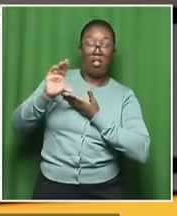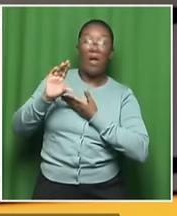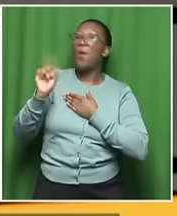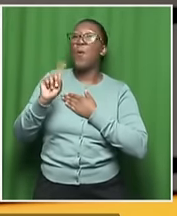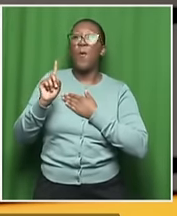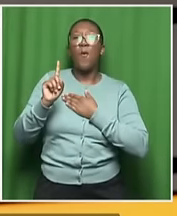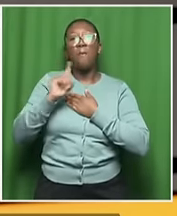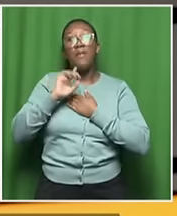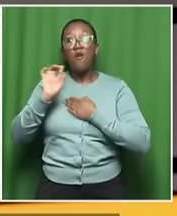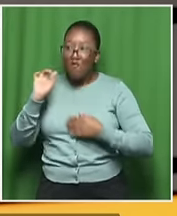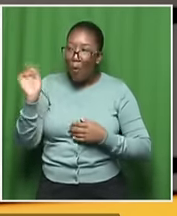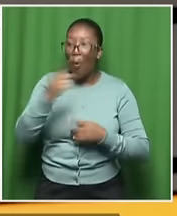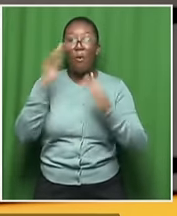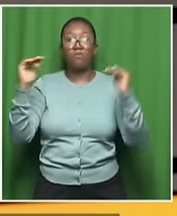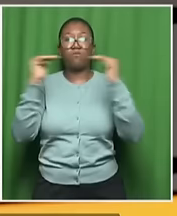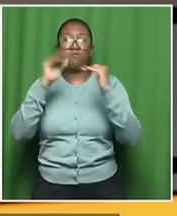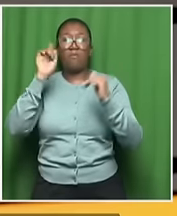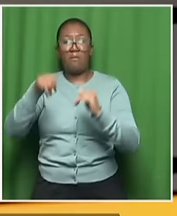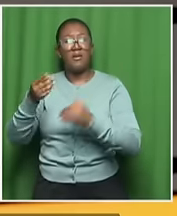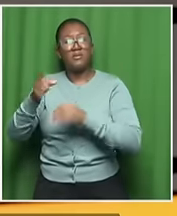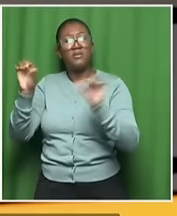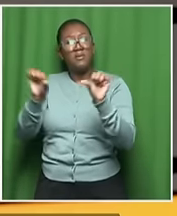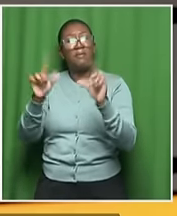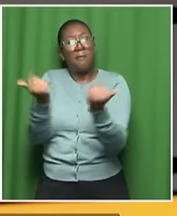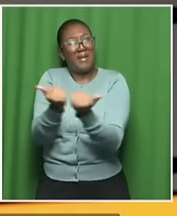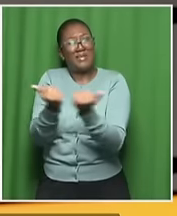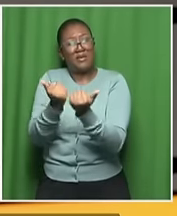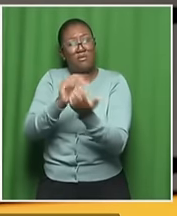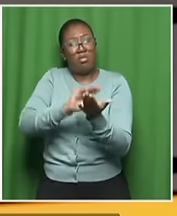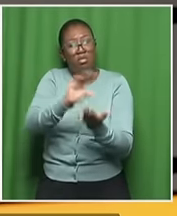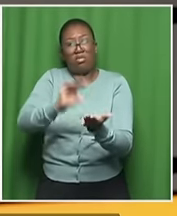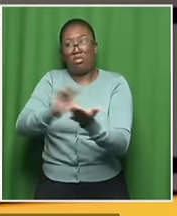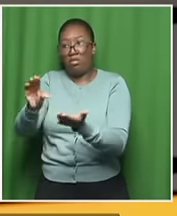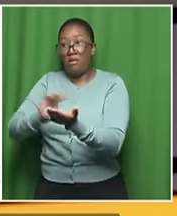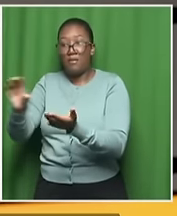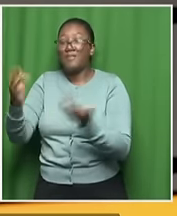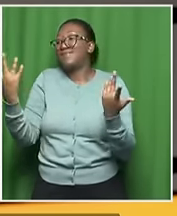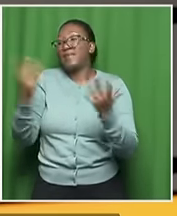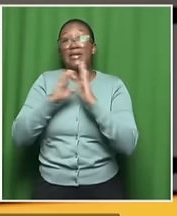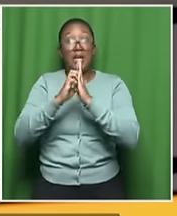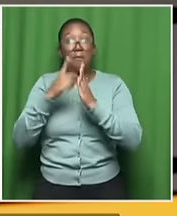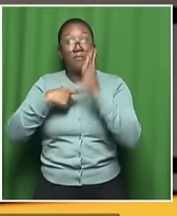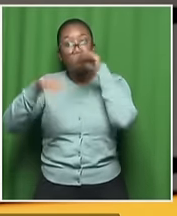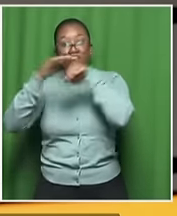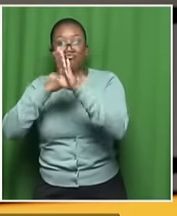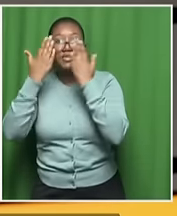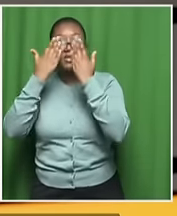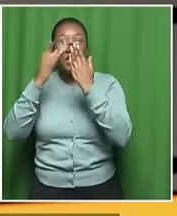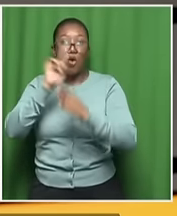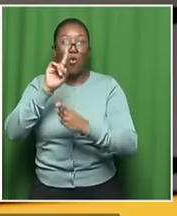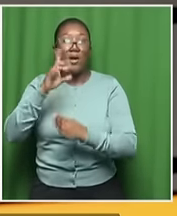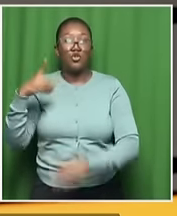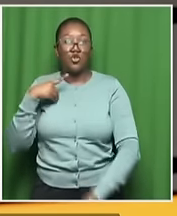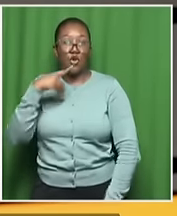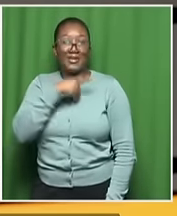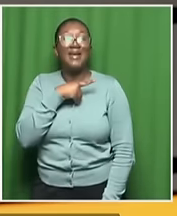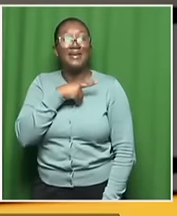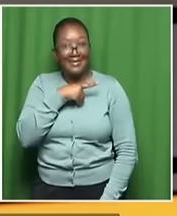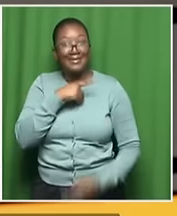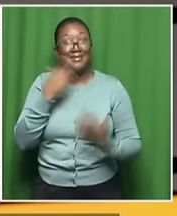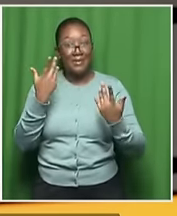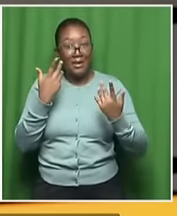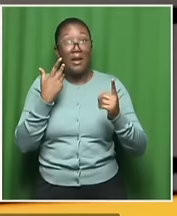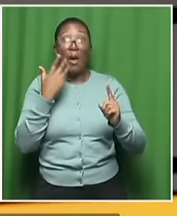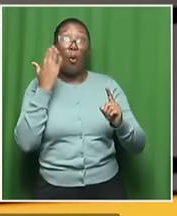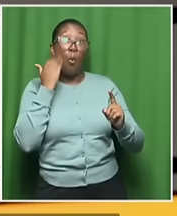before. I said that if you want to go and study medicine, for instance, white students have to have a